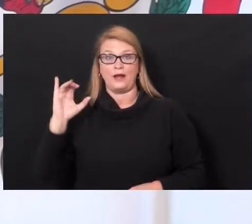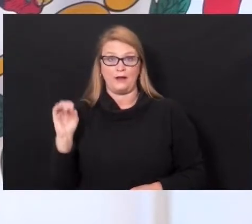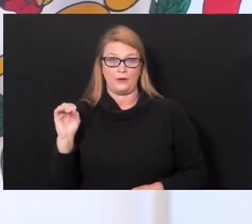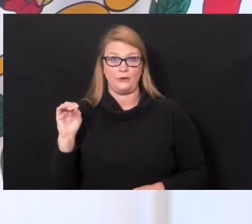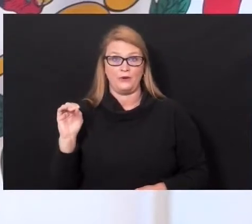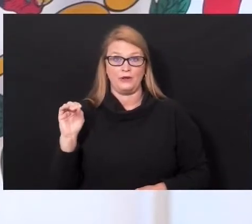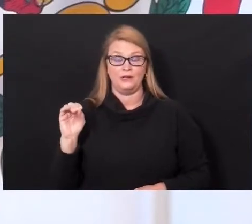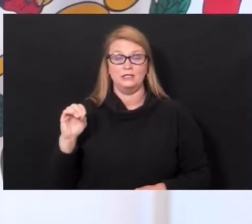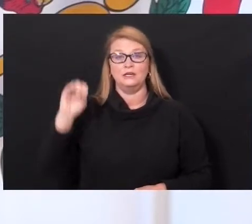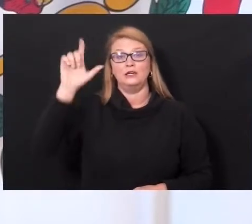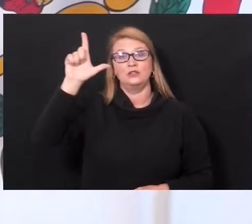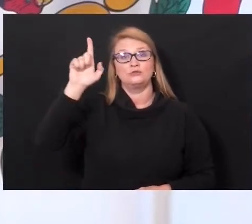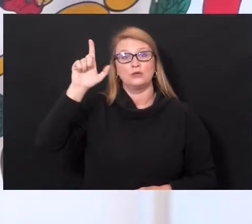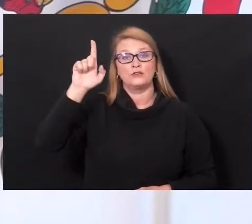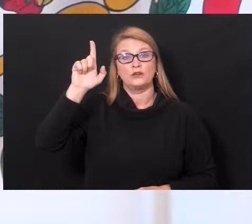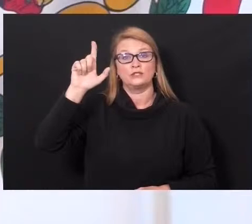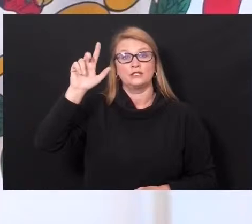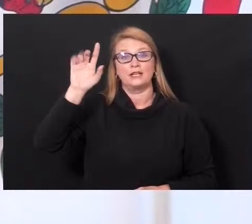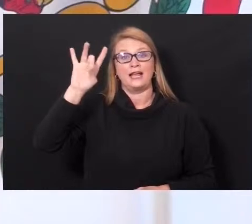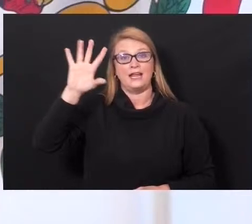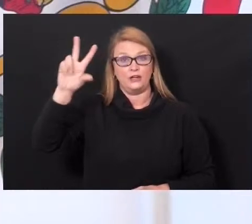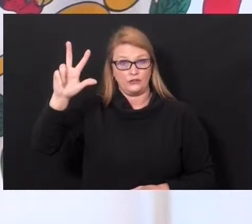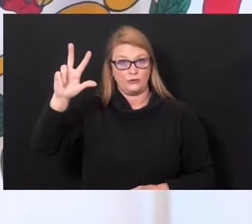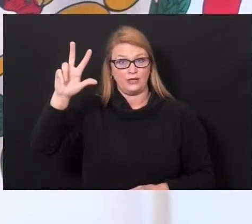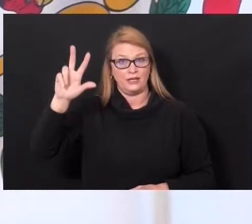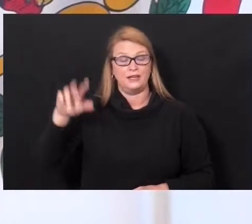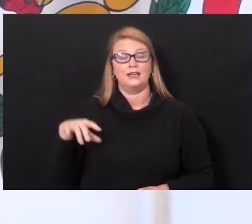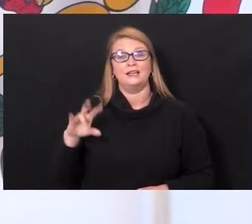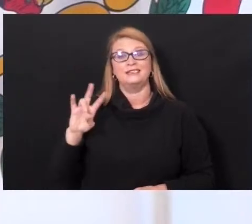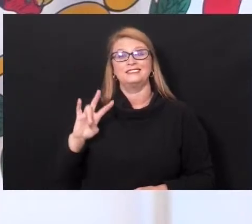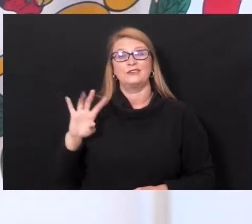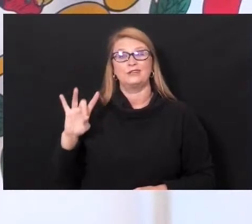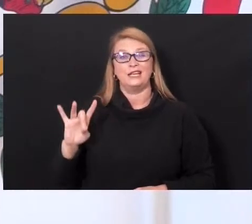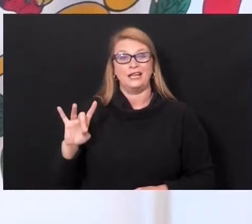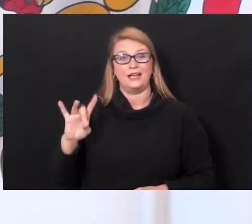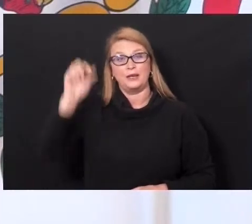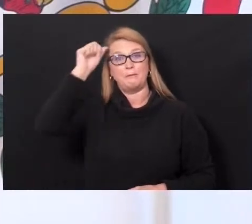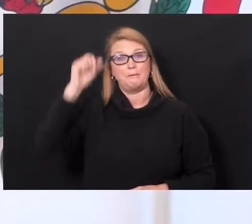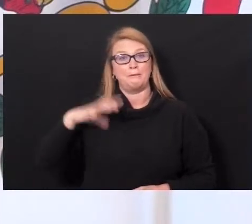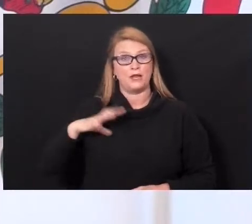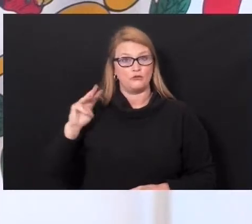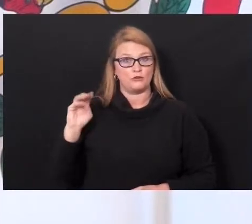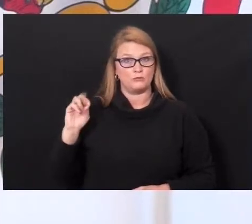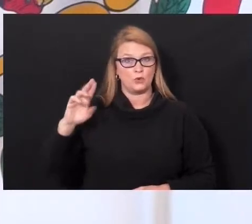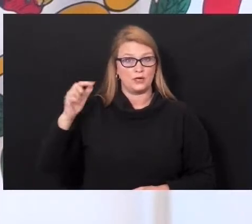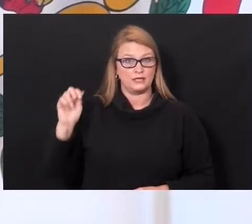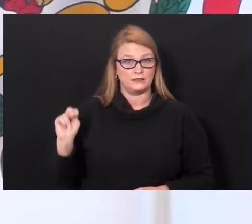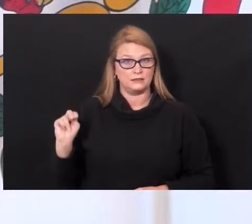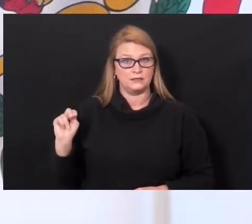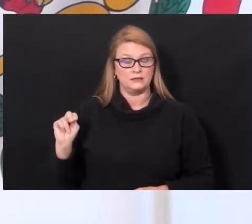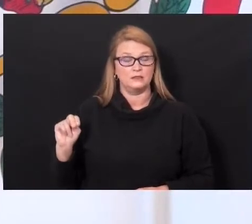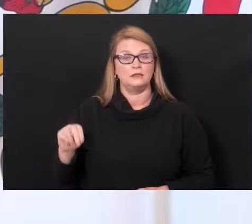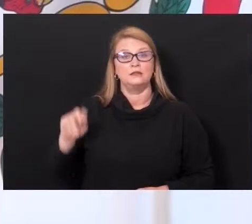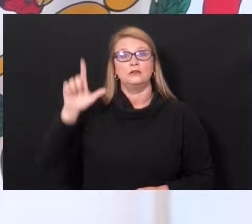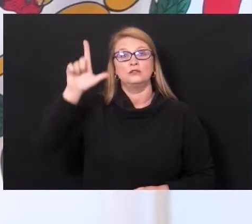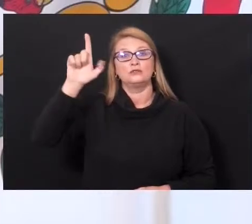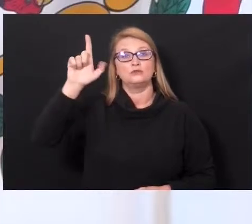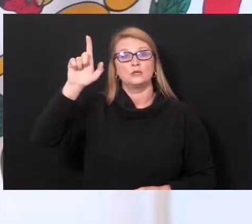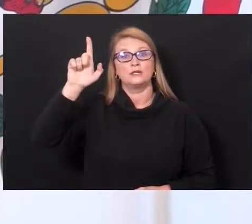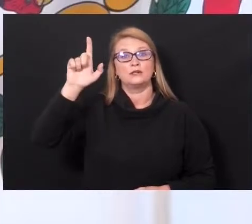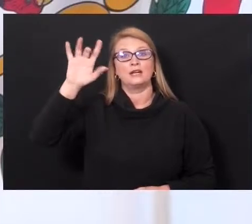County. Our 21st 183rd death is a 78-year-old male from Morgan County. Our